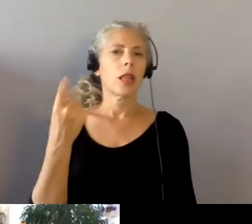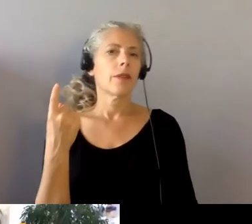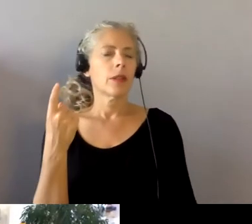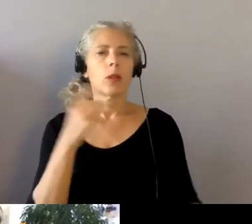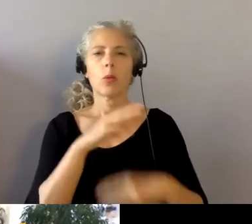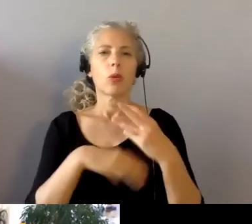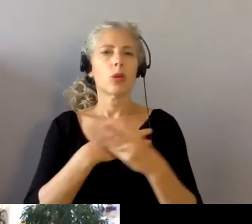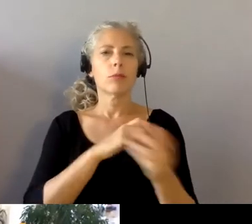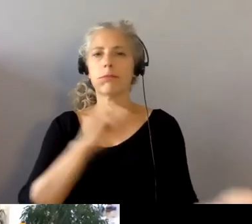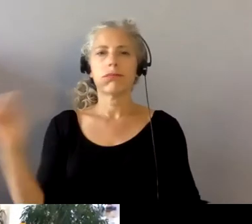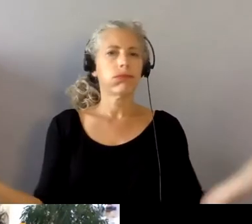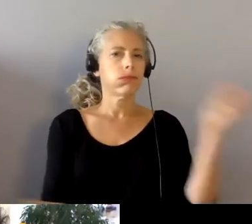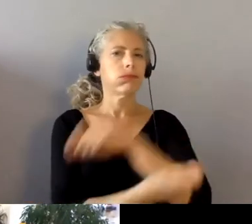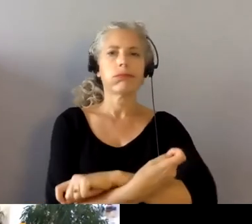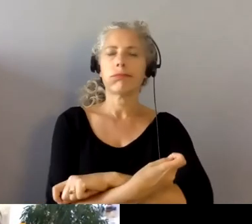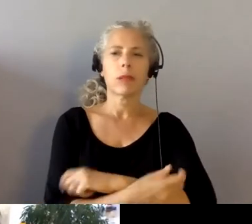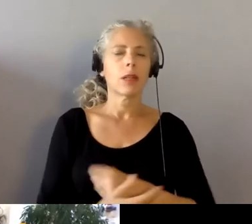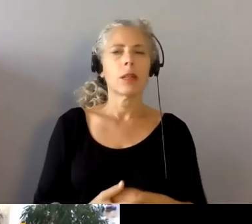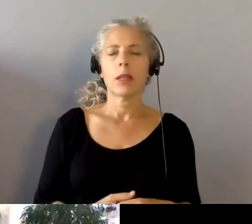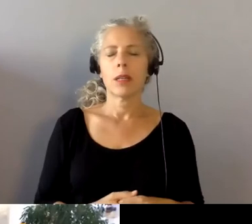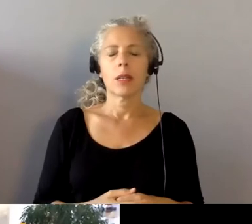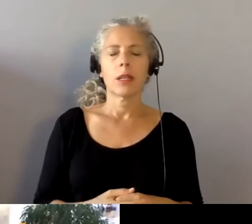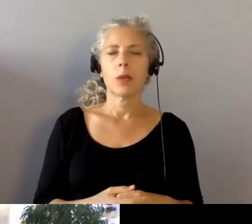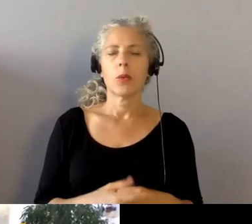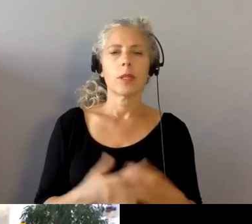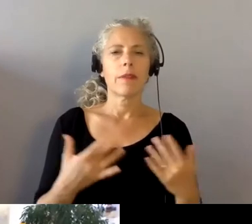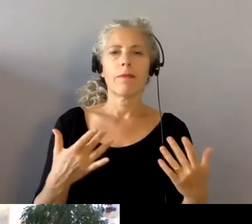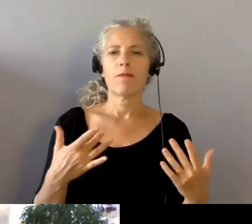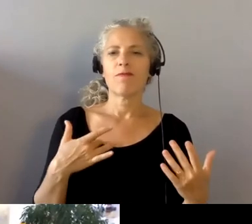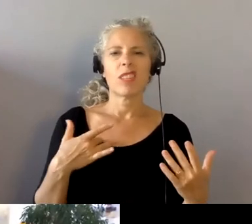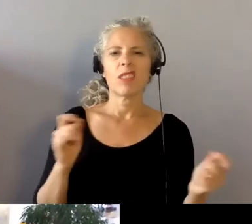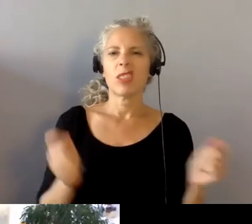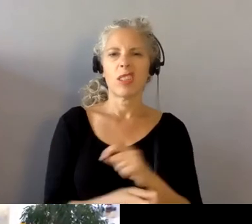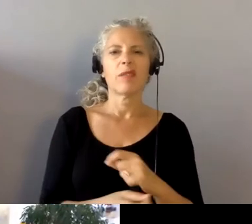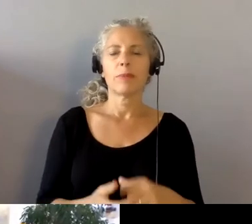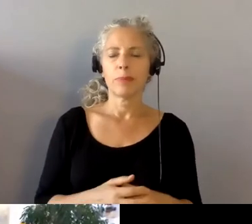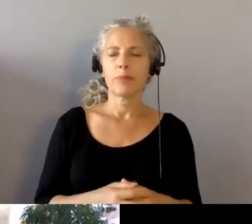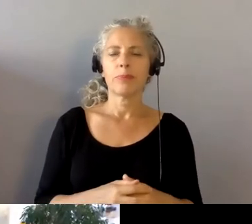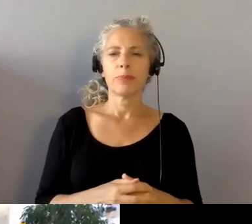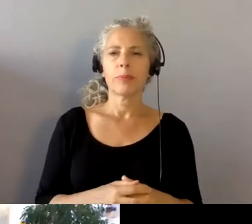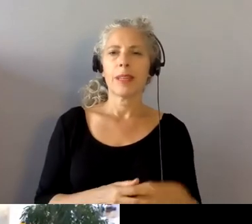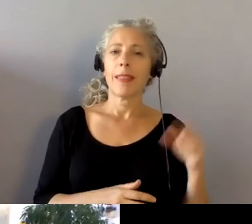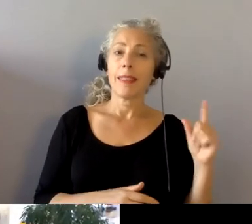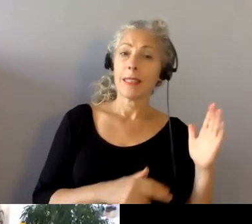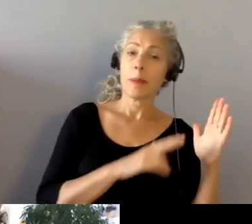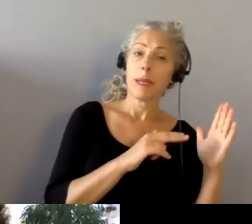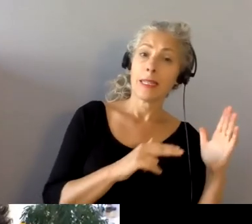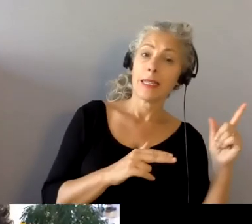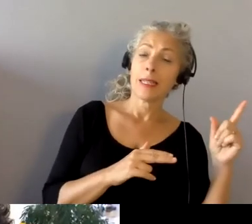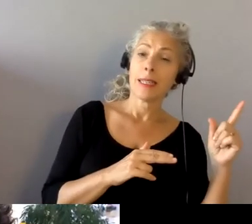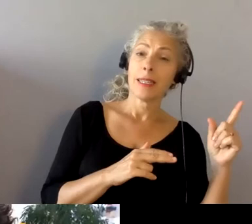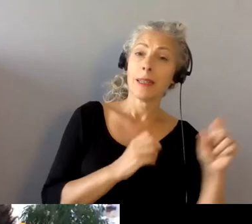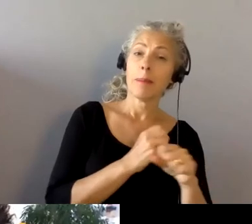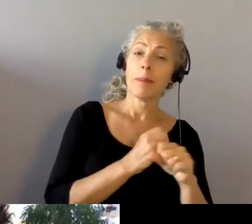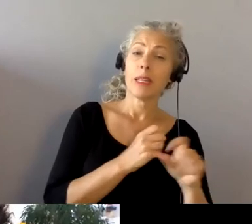world shifted. Everyone, it was a visceral, palpable shift. And that painting was made during